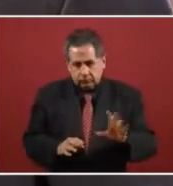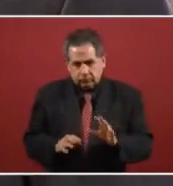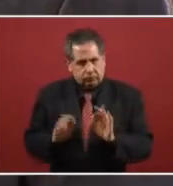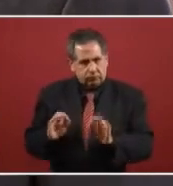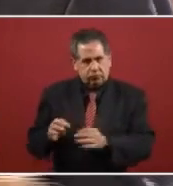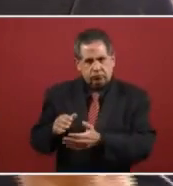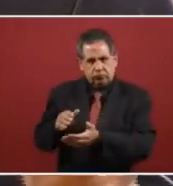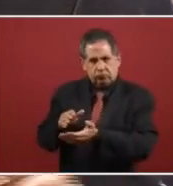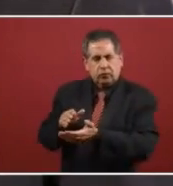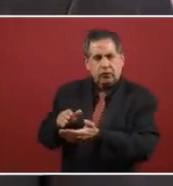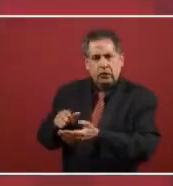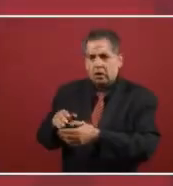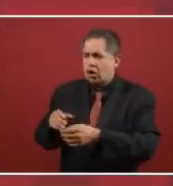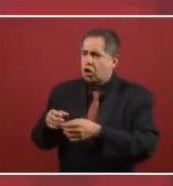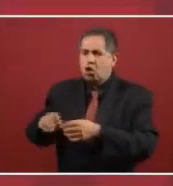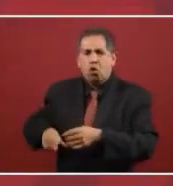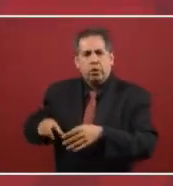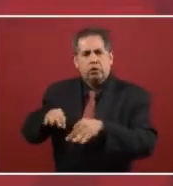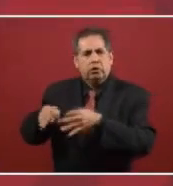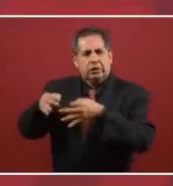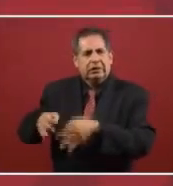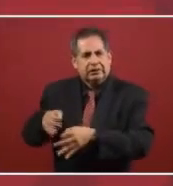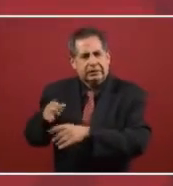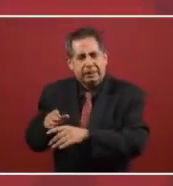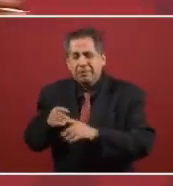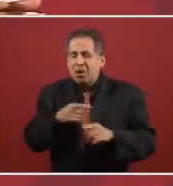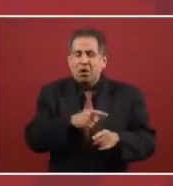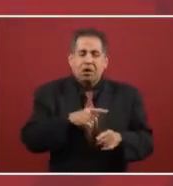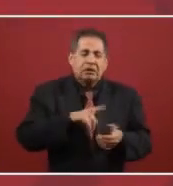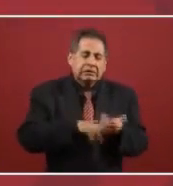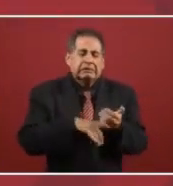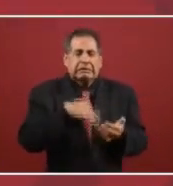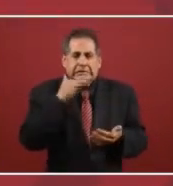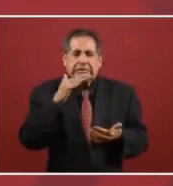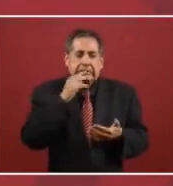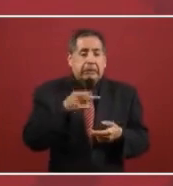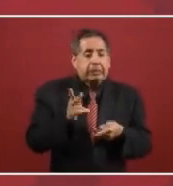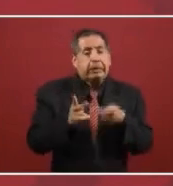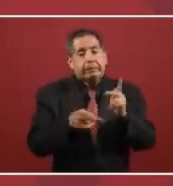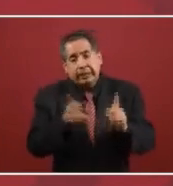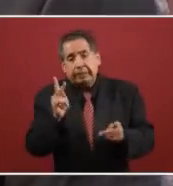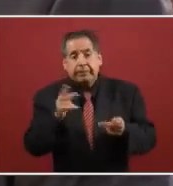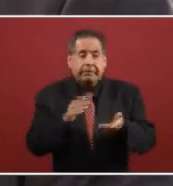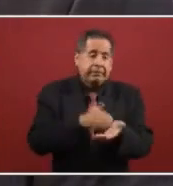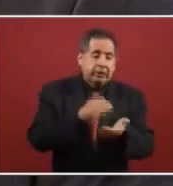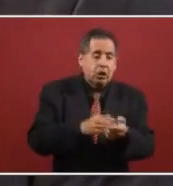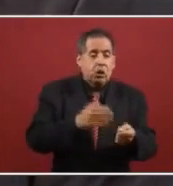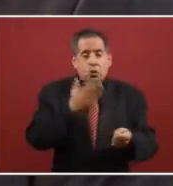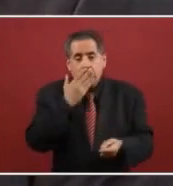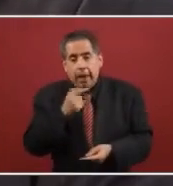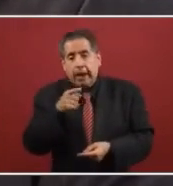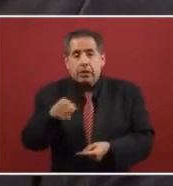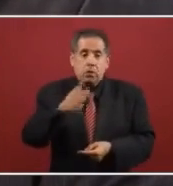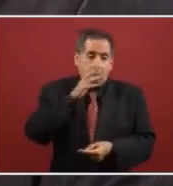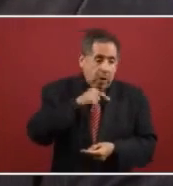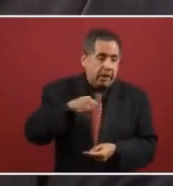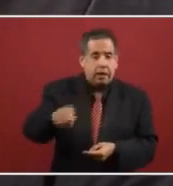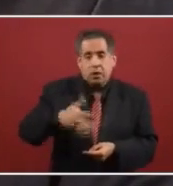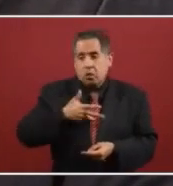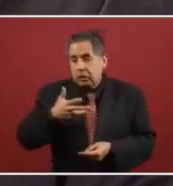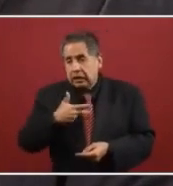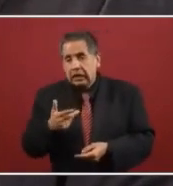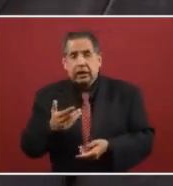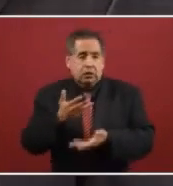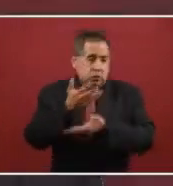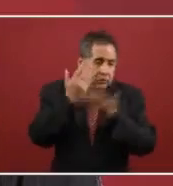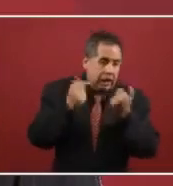a democracy that's corrupt, but it's always coming out. They always say